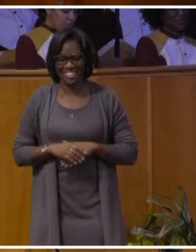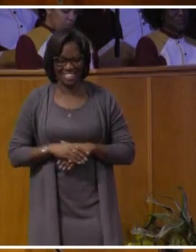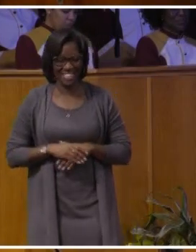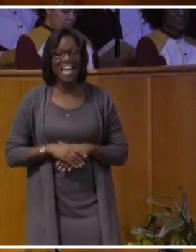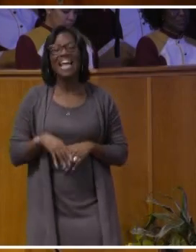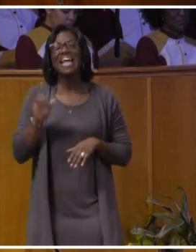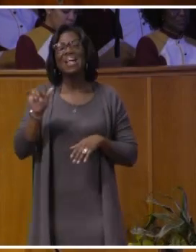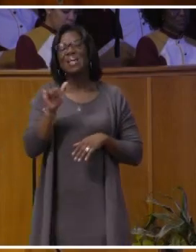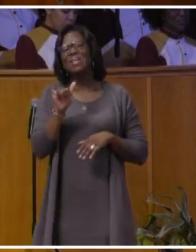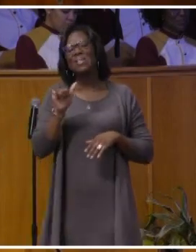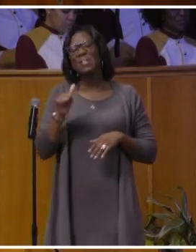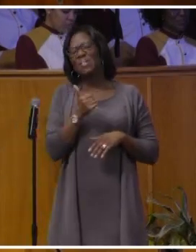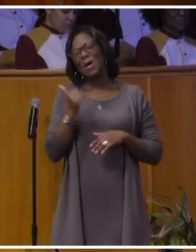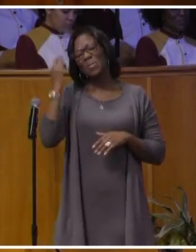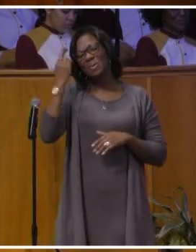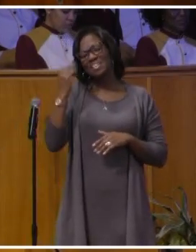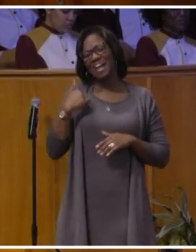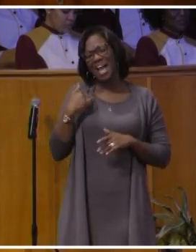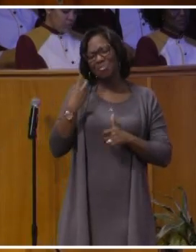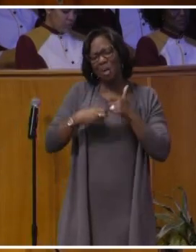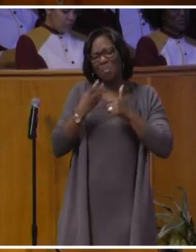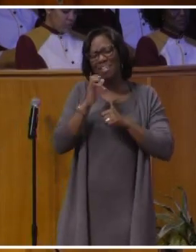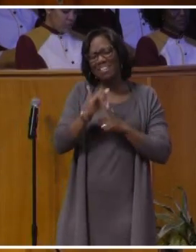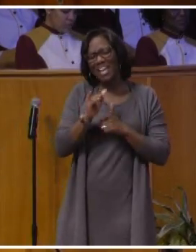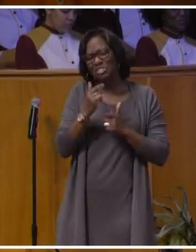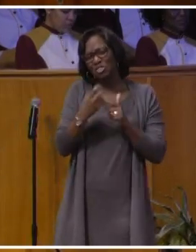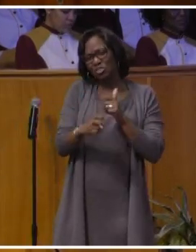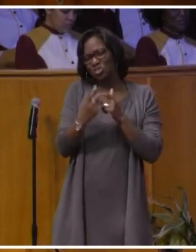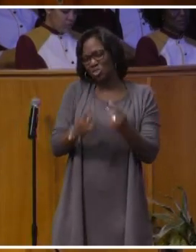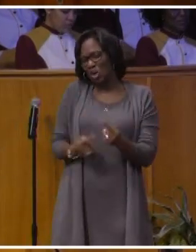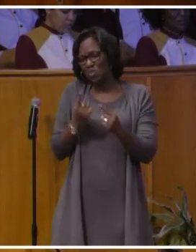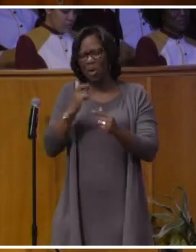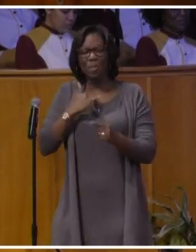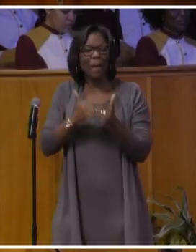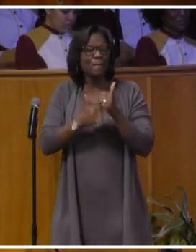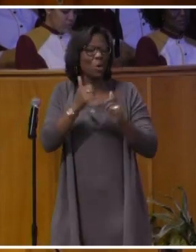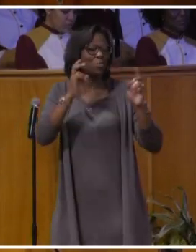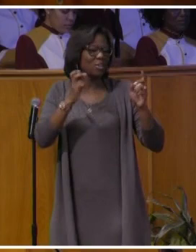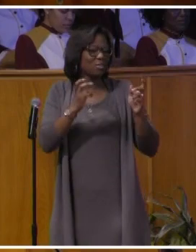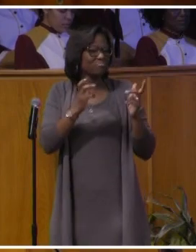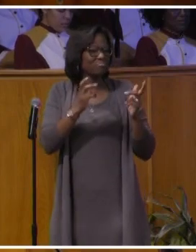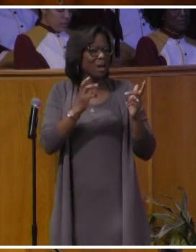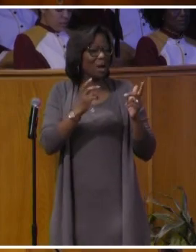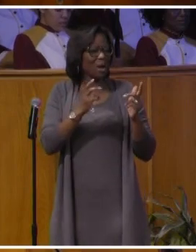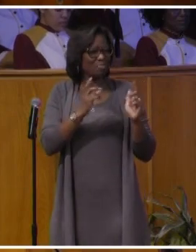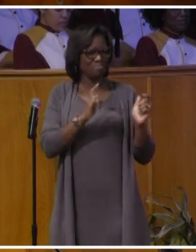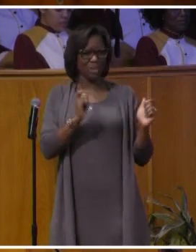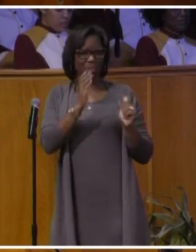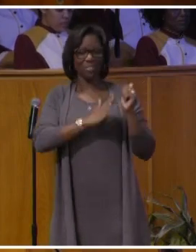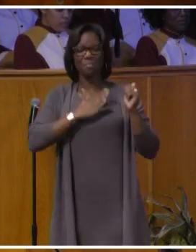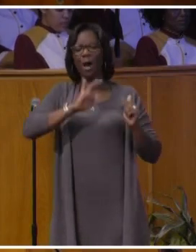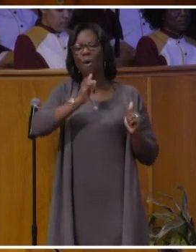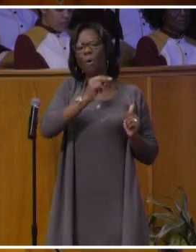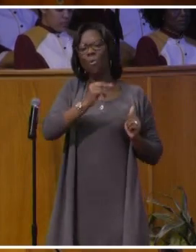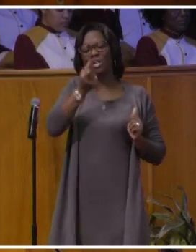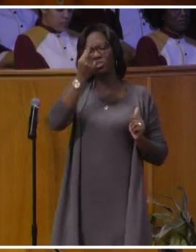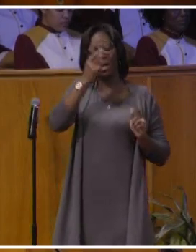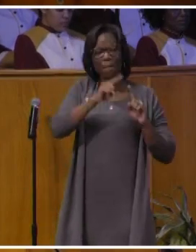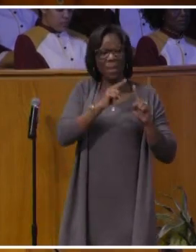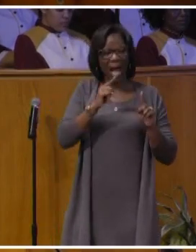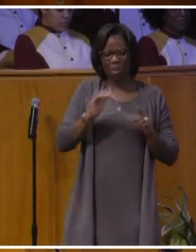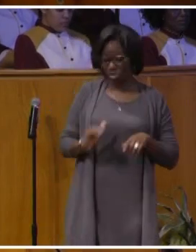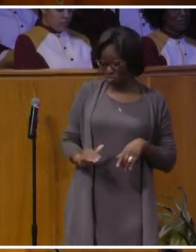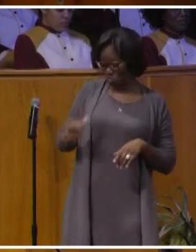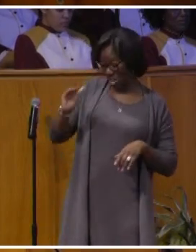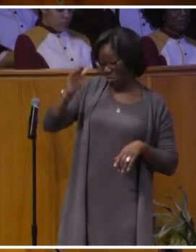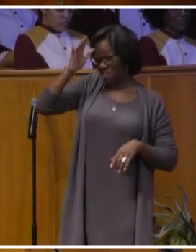And the other reason I have difficulty with pastoral counseling is not only because most issues are greater than my own understanding, but I was raised by a